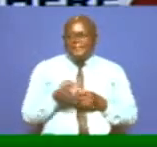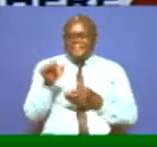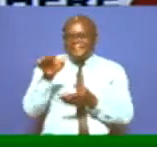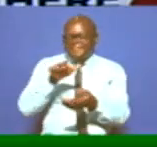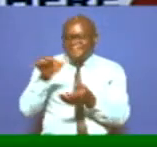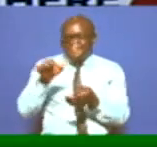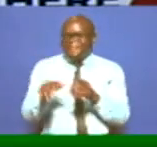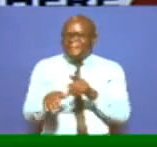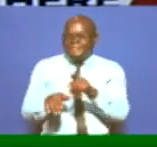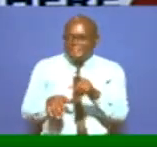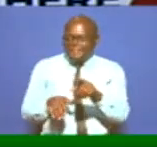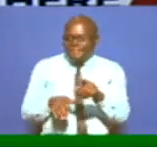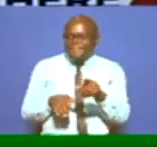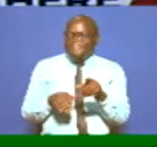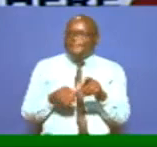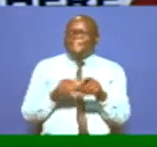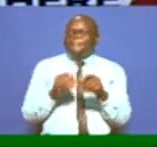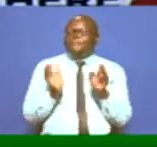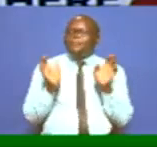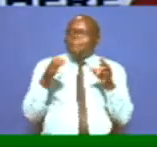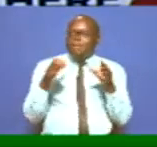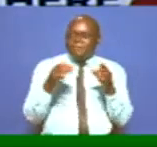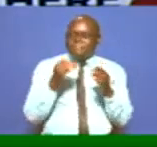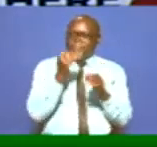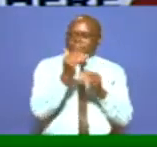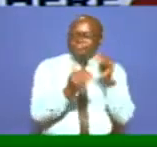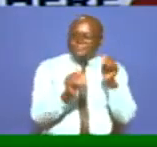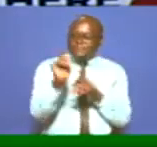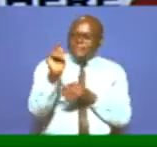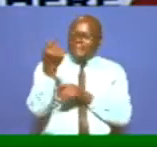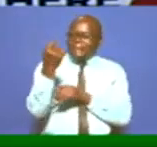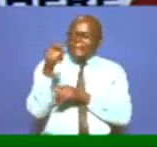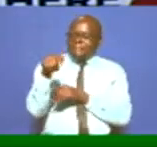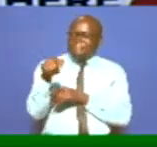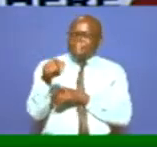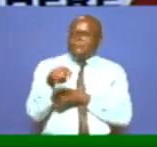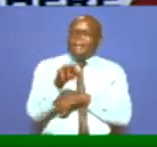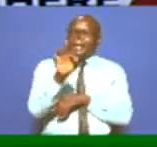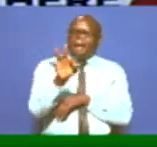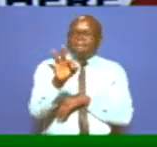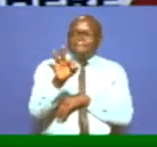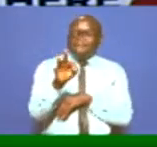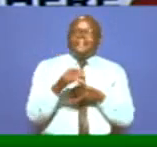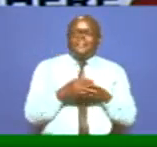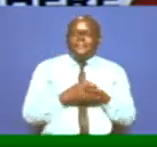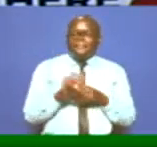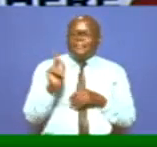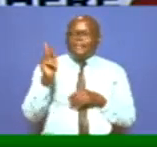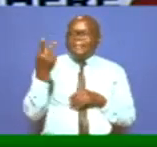Bathroom Processing Company of Kenya. F.